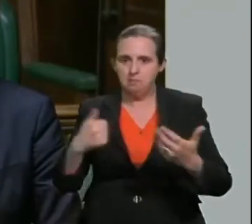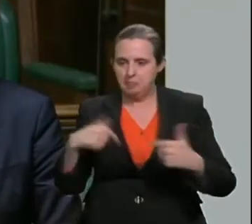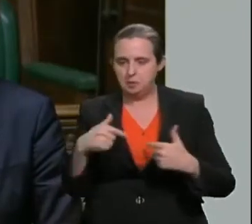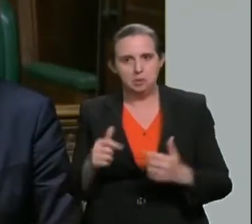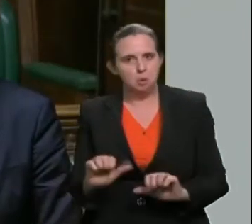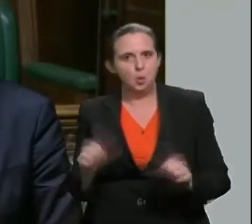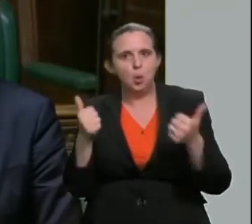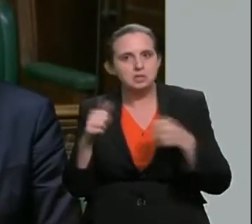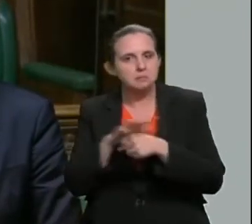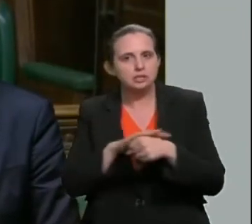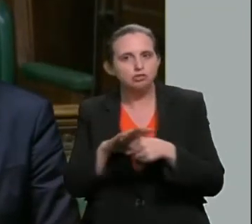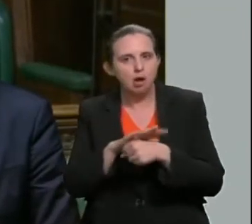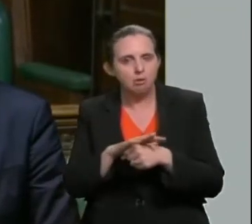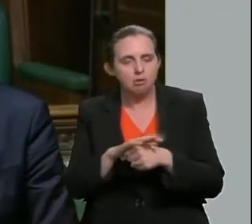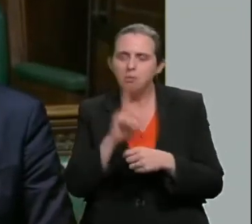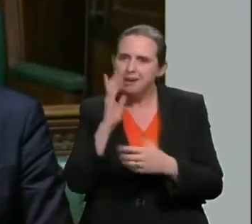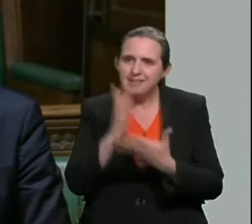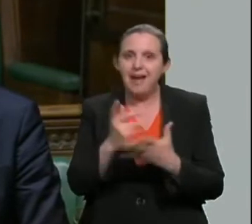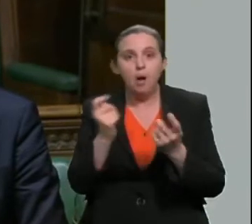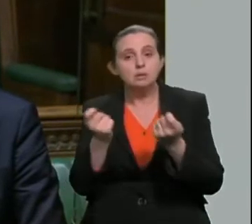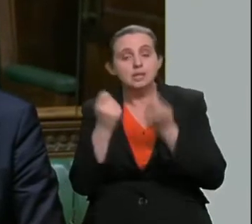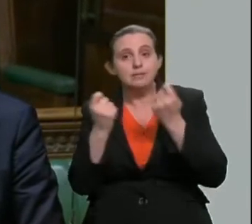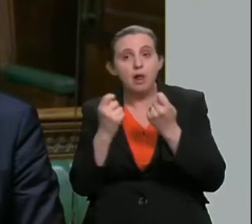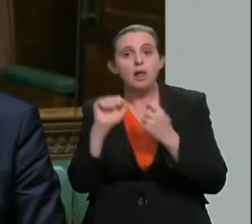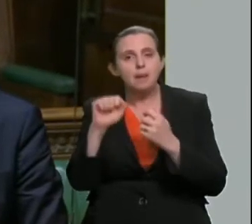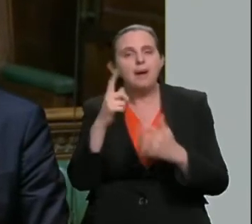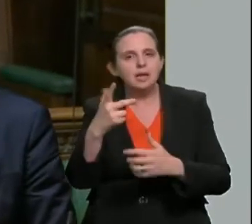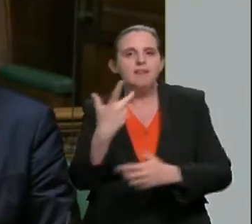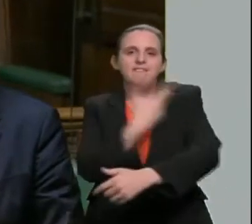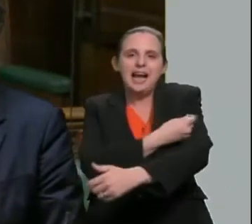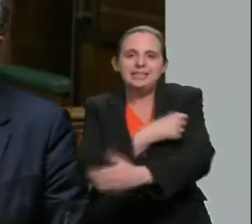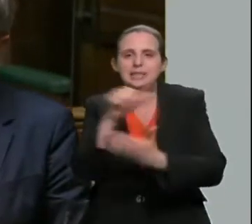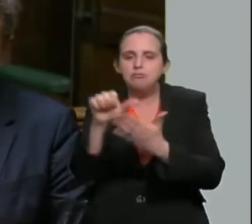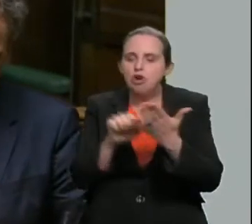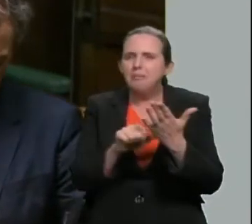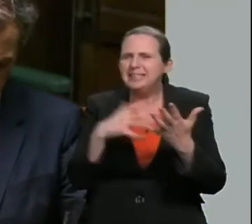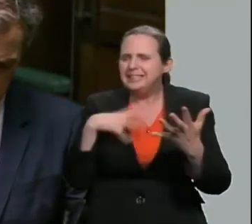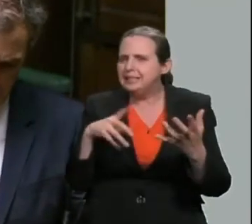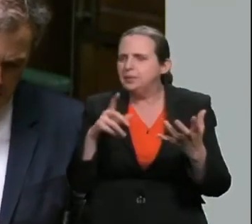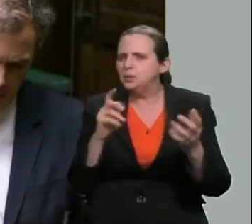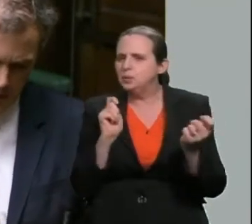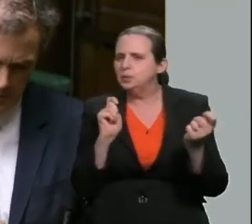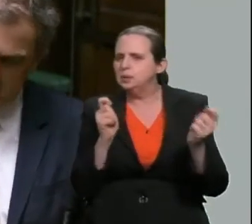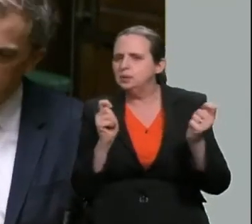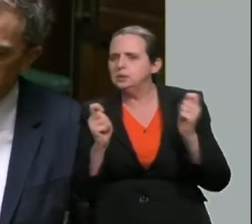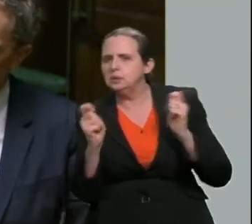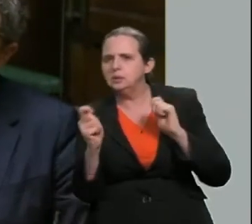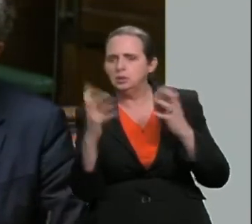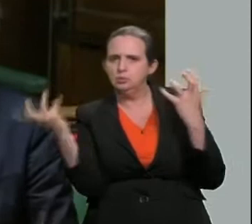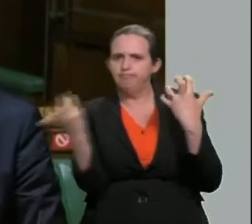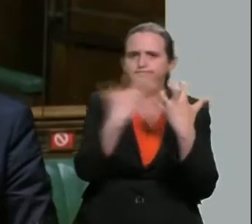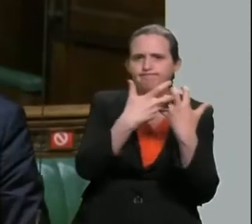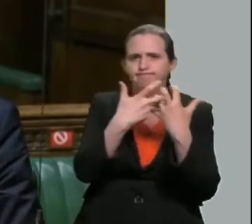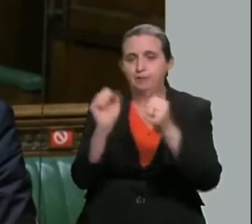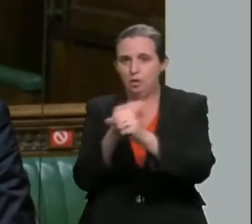Despite that success, it is vital that that programme keeps pace with the changing variants. Can he update the House